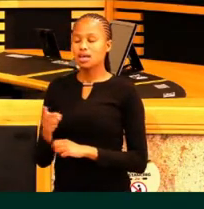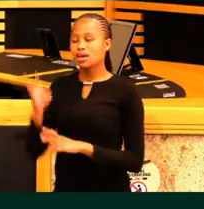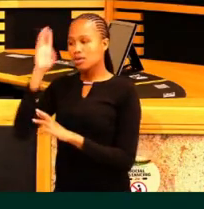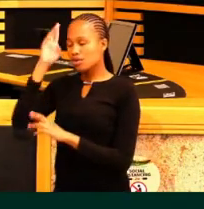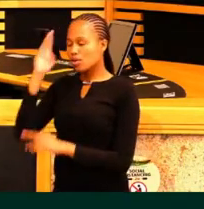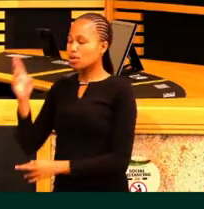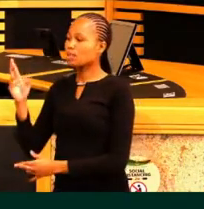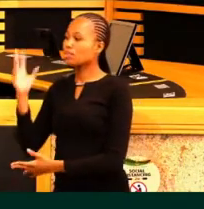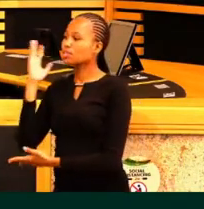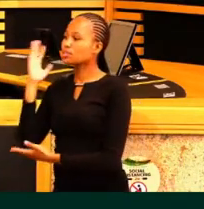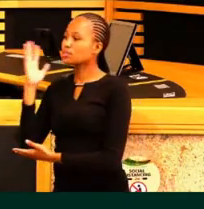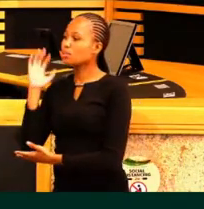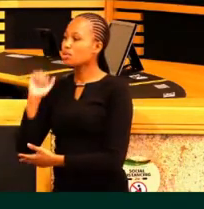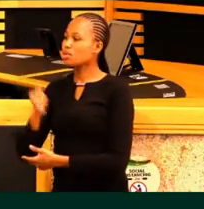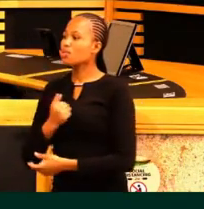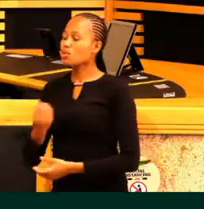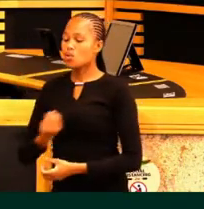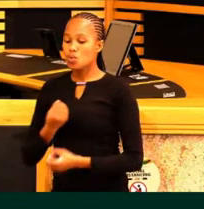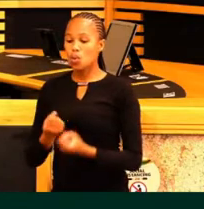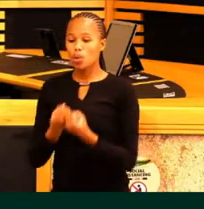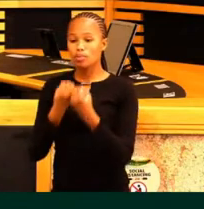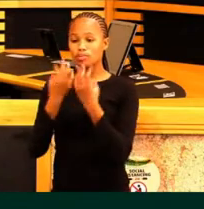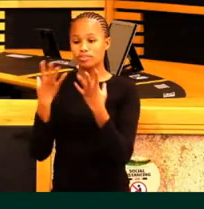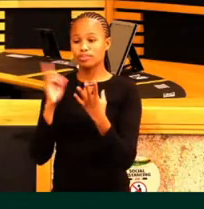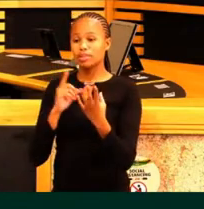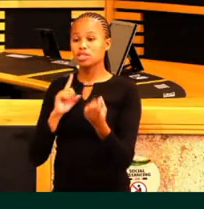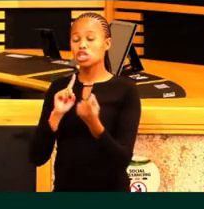chunk of our youth population